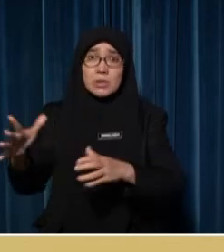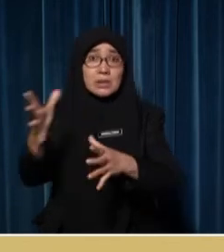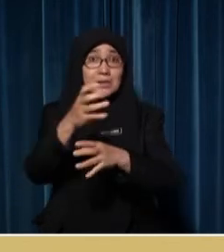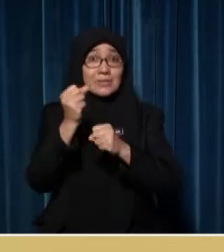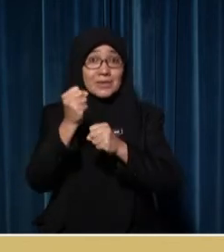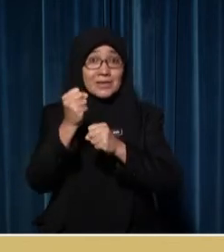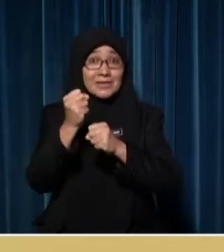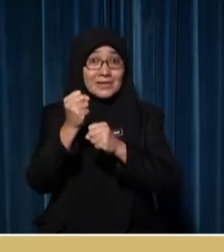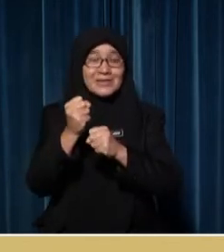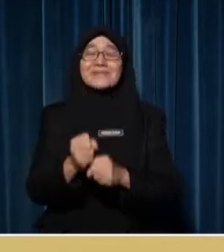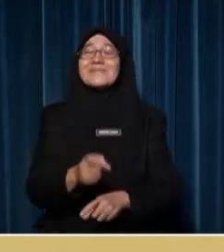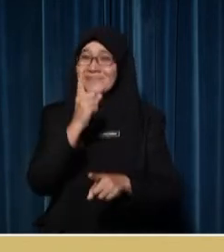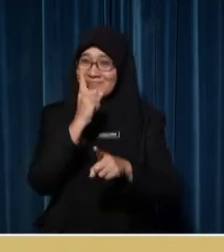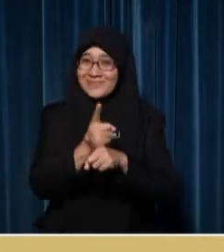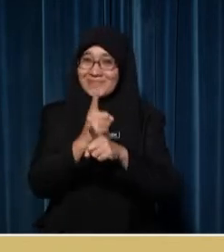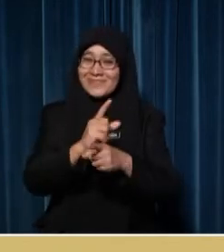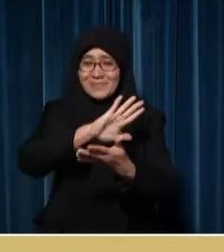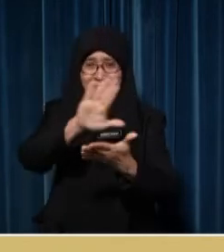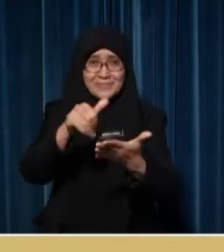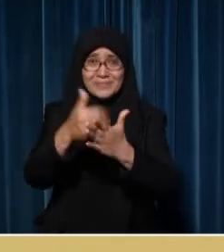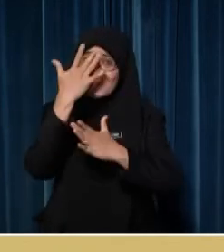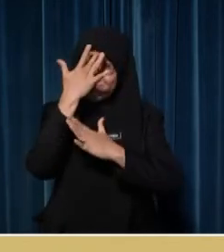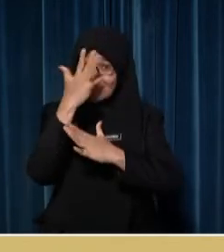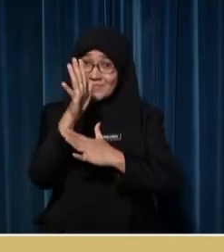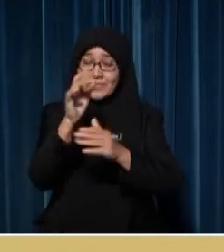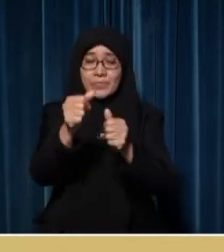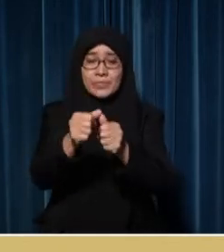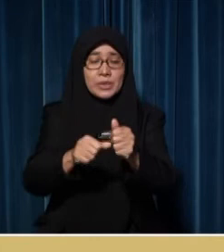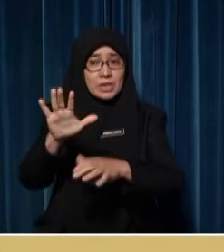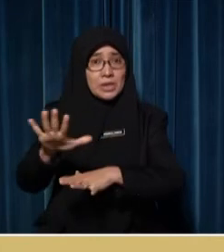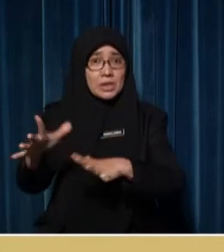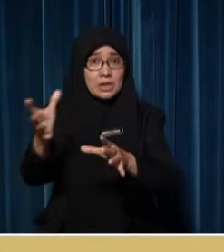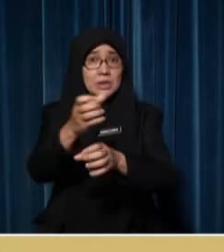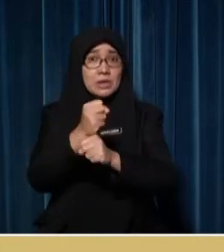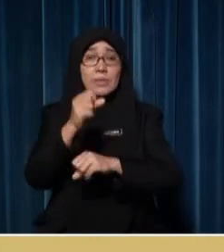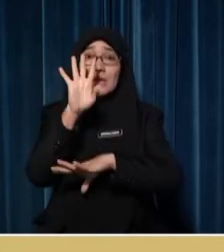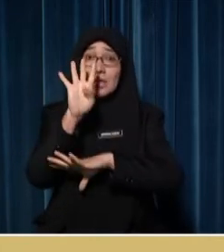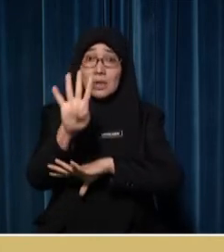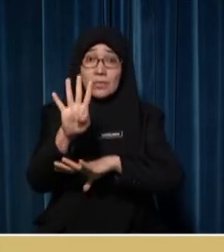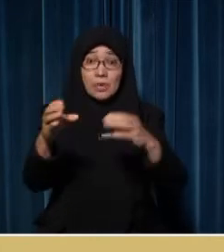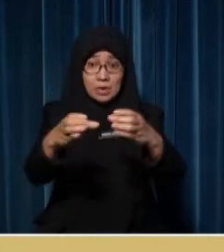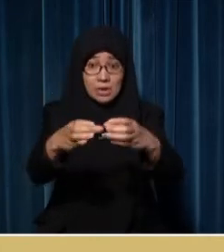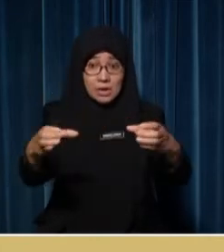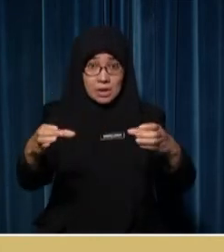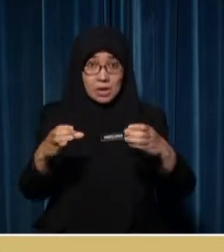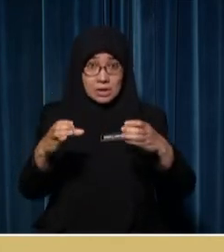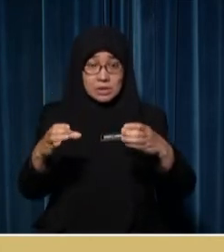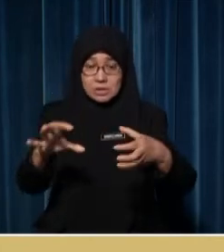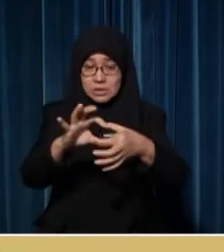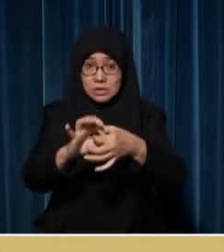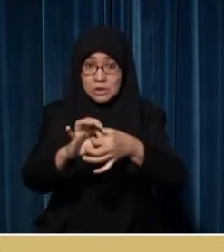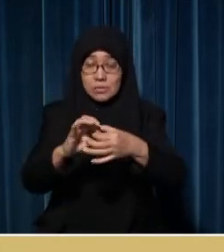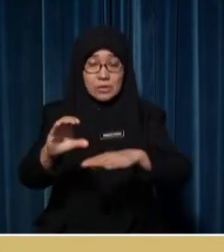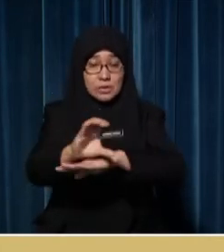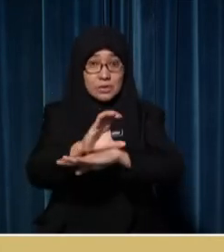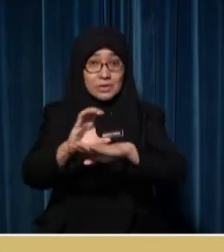Wonderful! You are very smart. Each child gets 4 cartons of chocolate